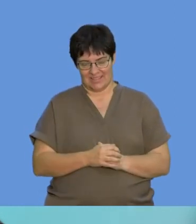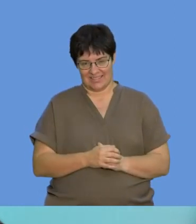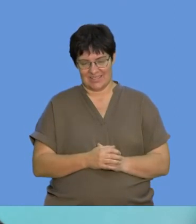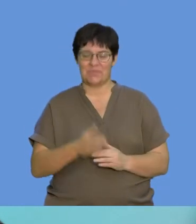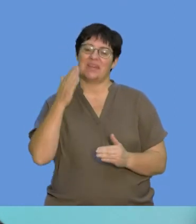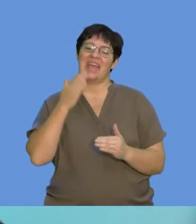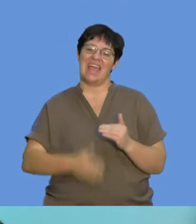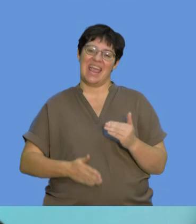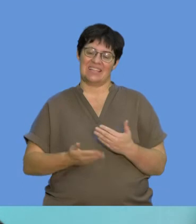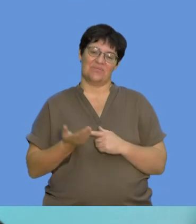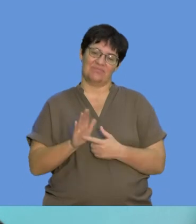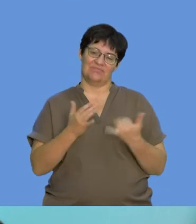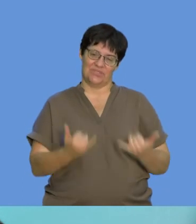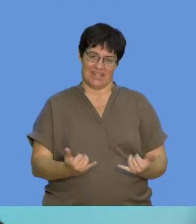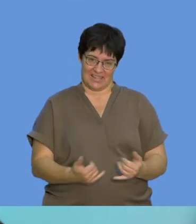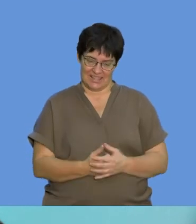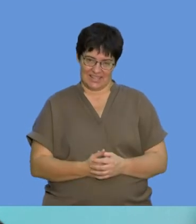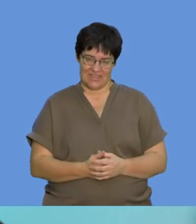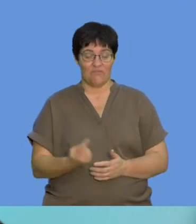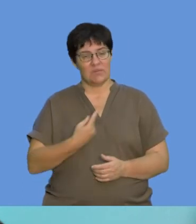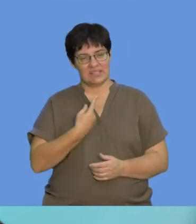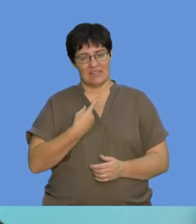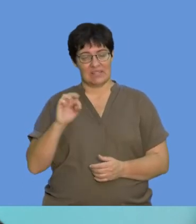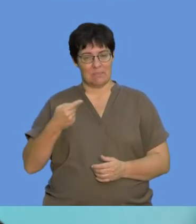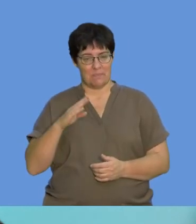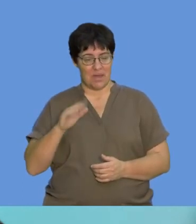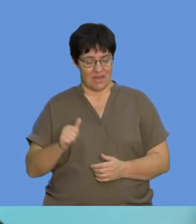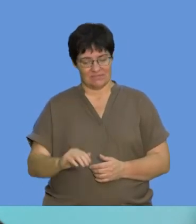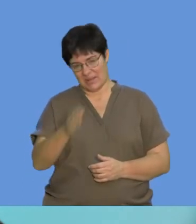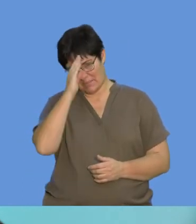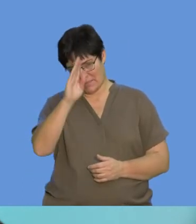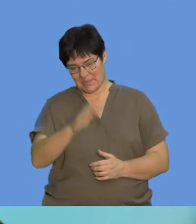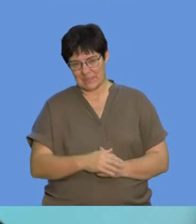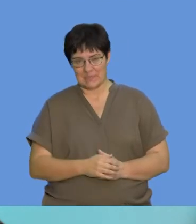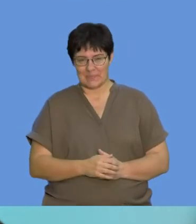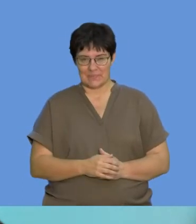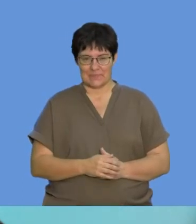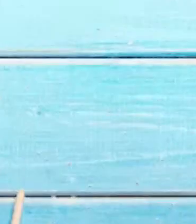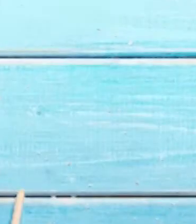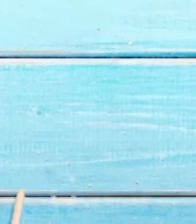us to the end of our session for today. From myself, Gr10&11 is cheers and bye-bye for now.